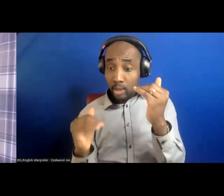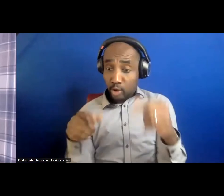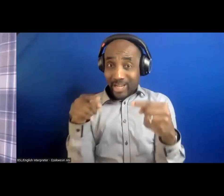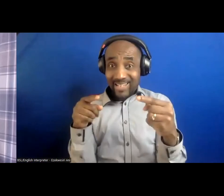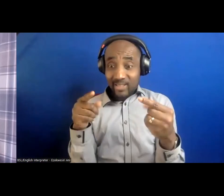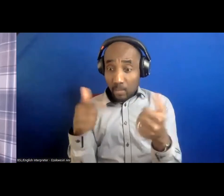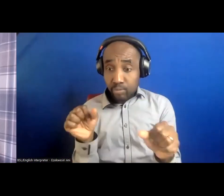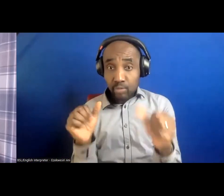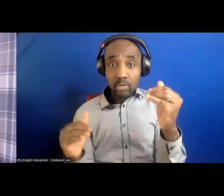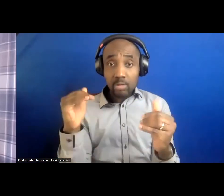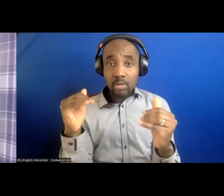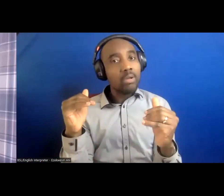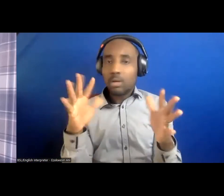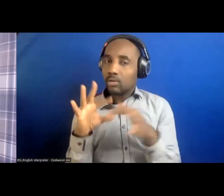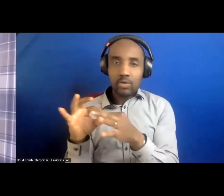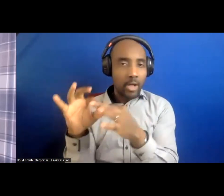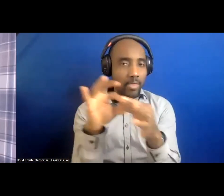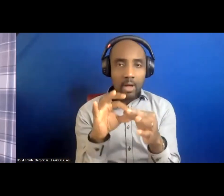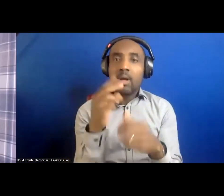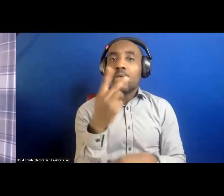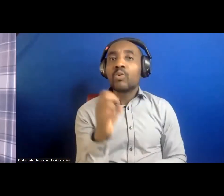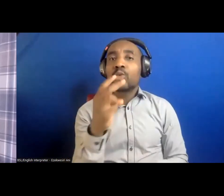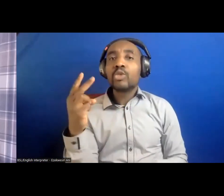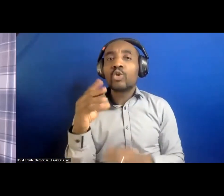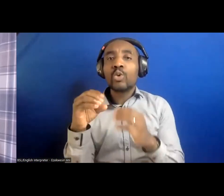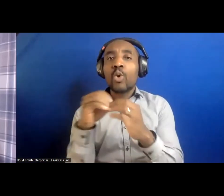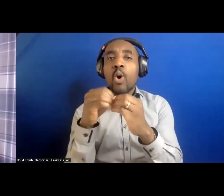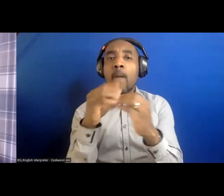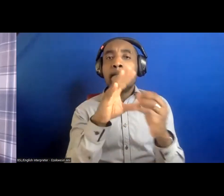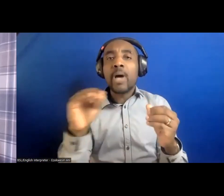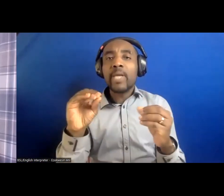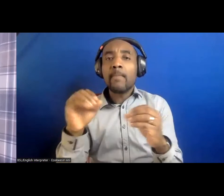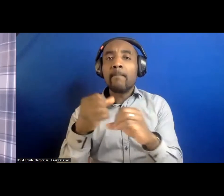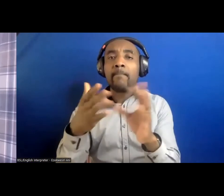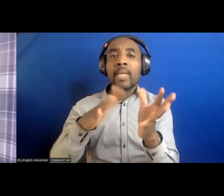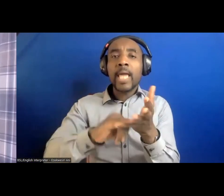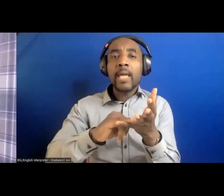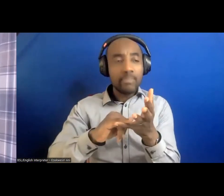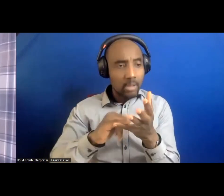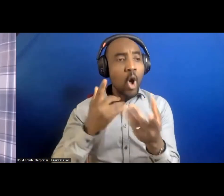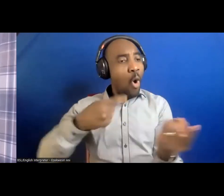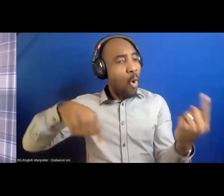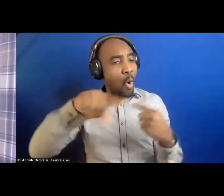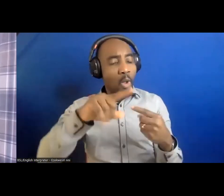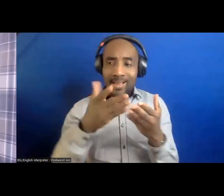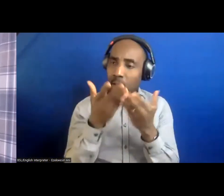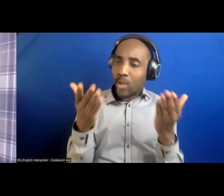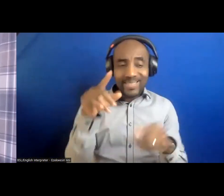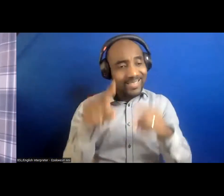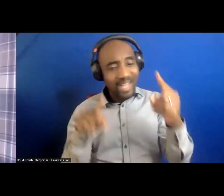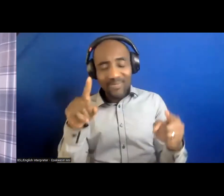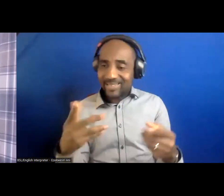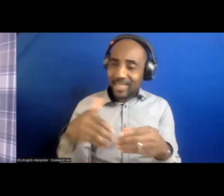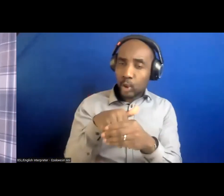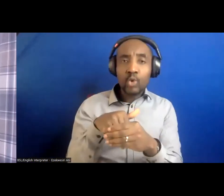together. The 2022 Birmingham Games is a game for everyone. The equality, diversity, inclusion focus